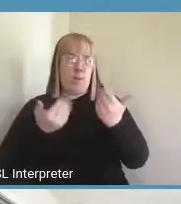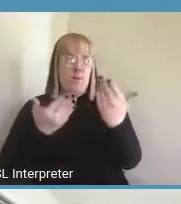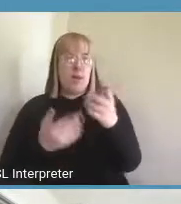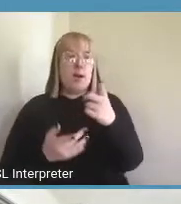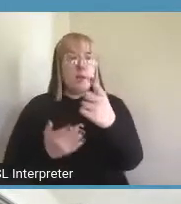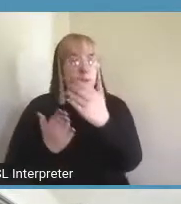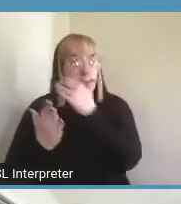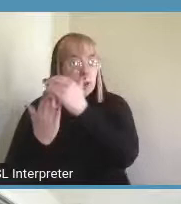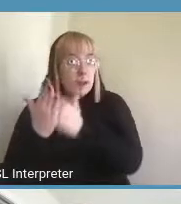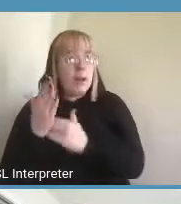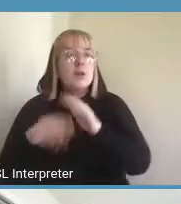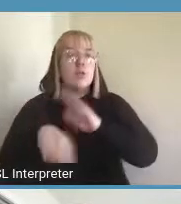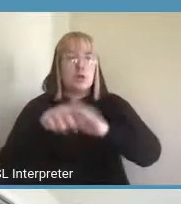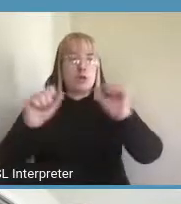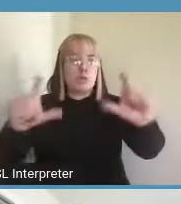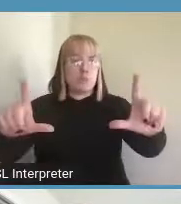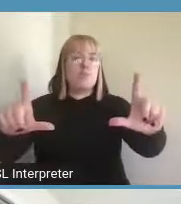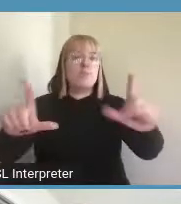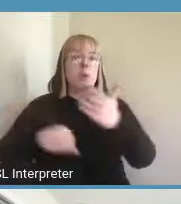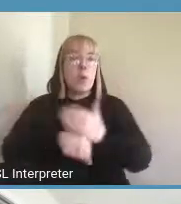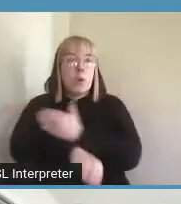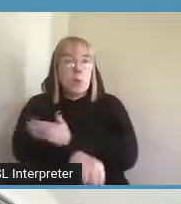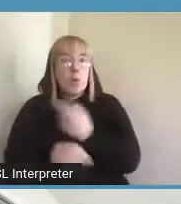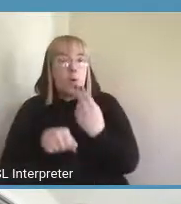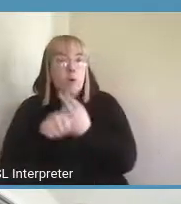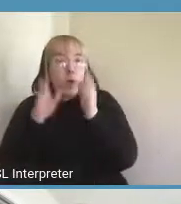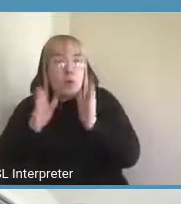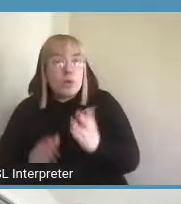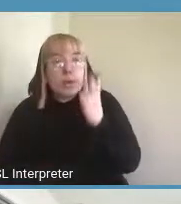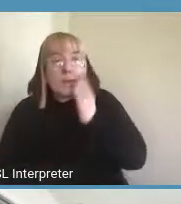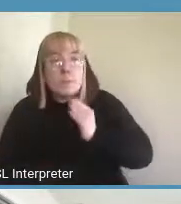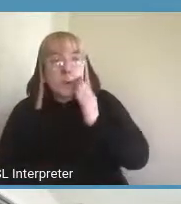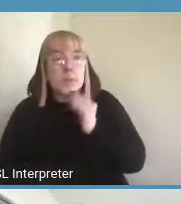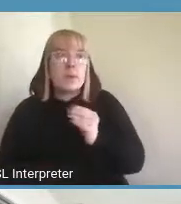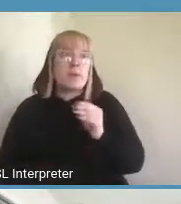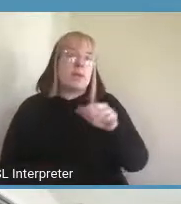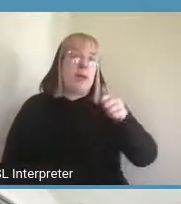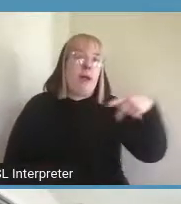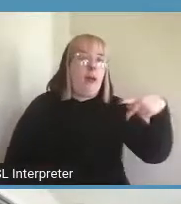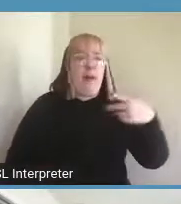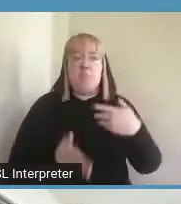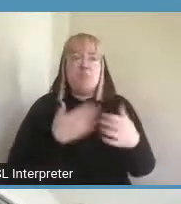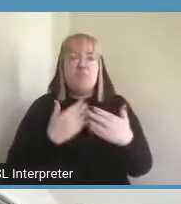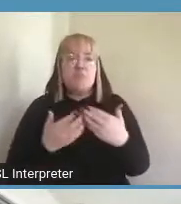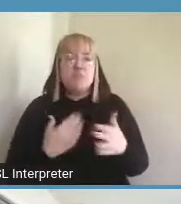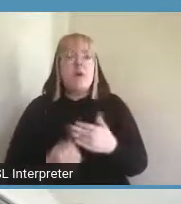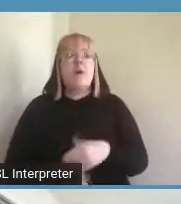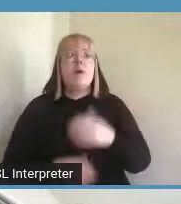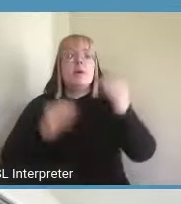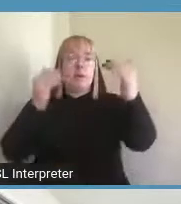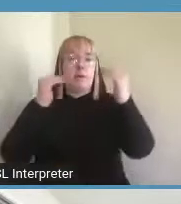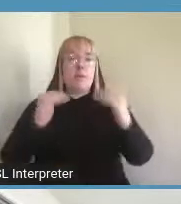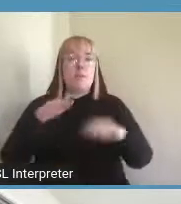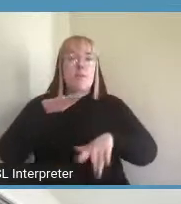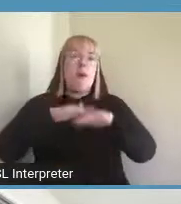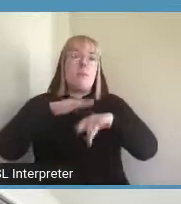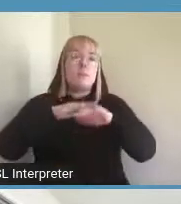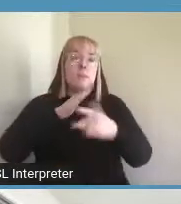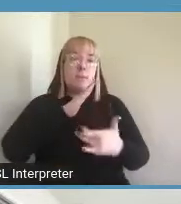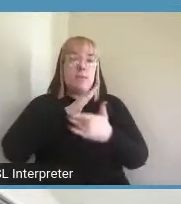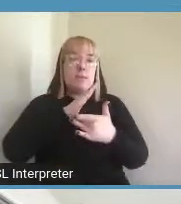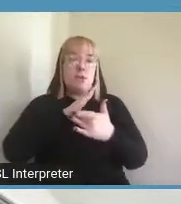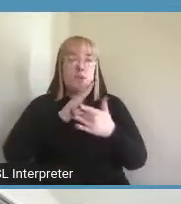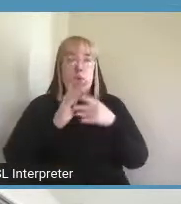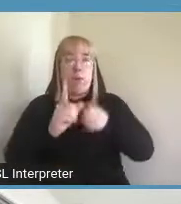help you improve the user experience of your website or your app or whatever it is that you're working on. It can help you optimize the impact of the